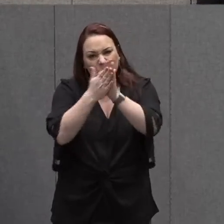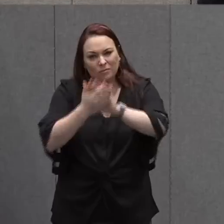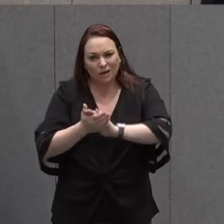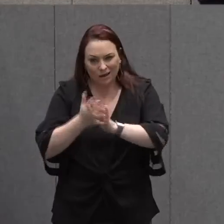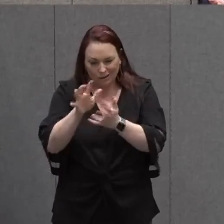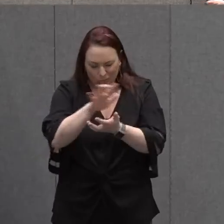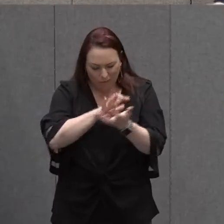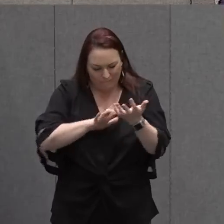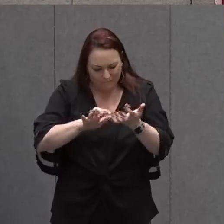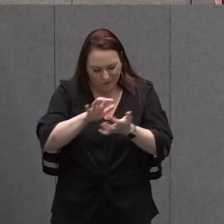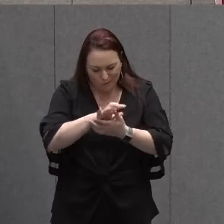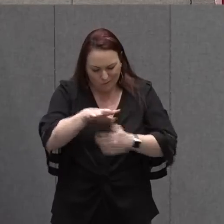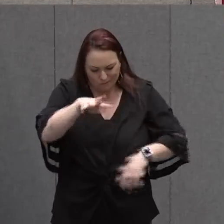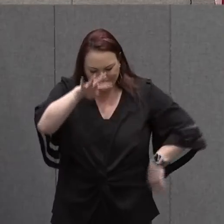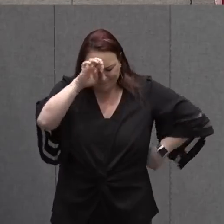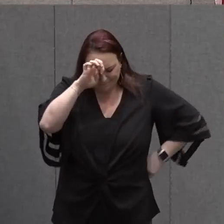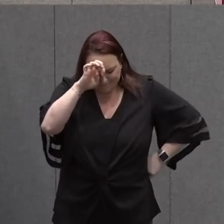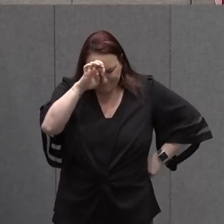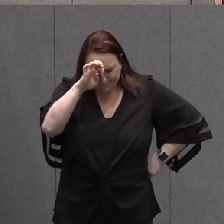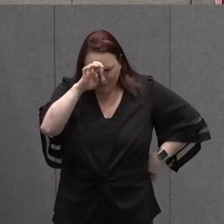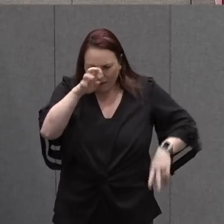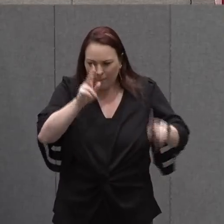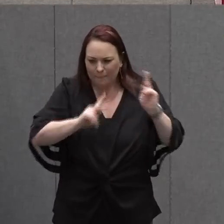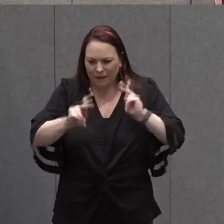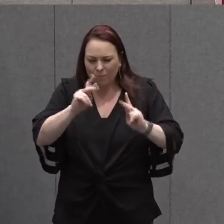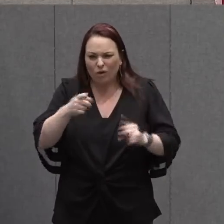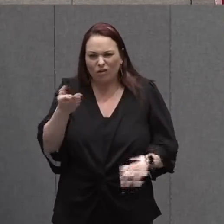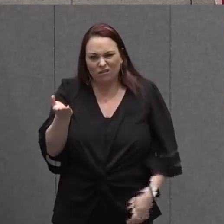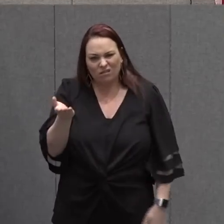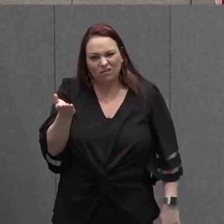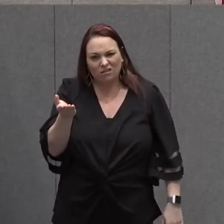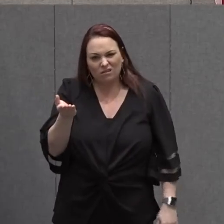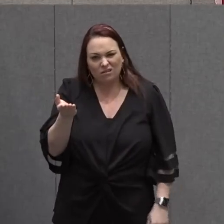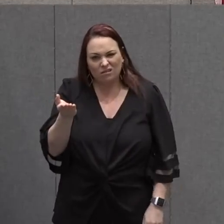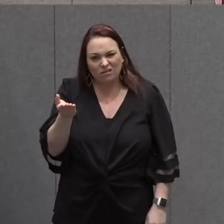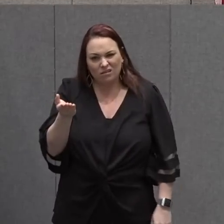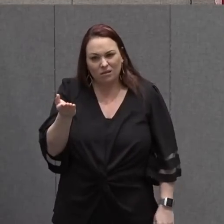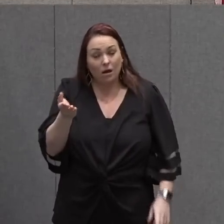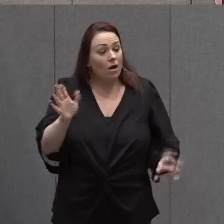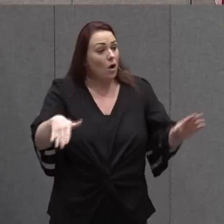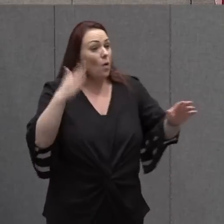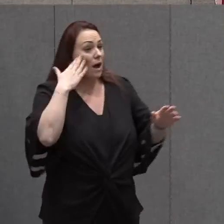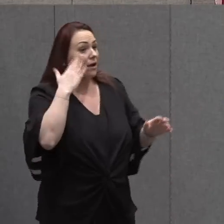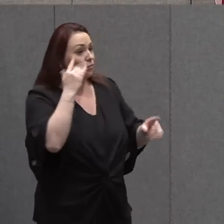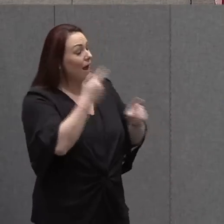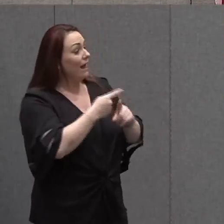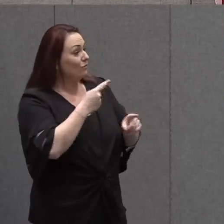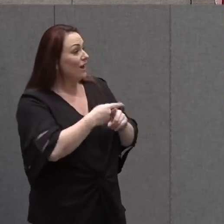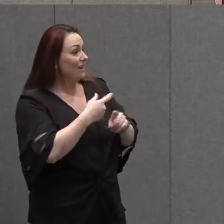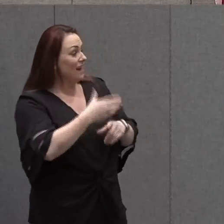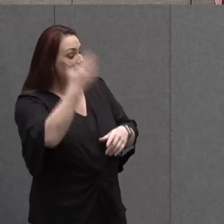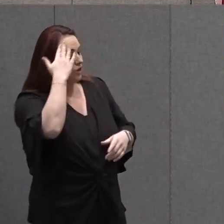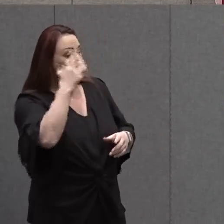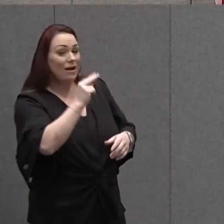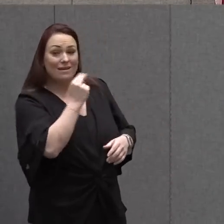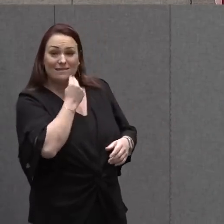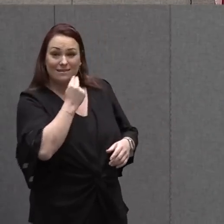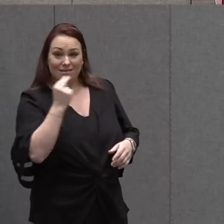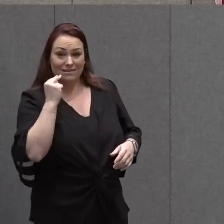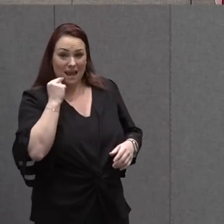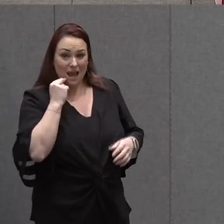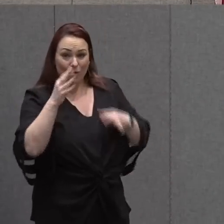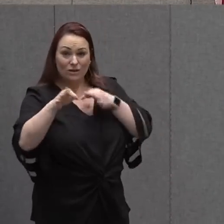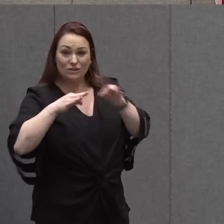with, just people, right? But a noun. Oh, I know. That's right. It is. A noun is a word that describes